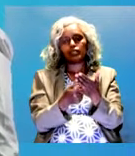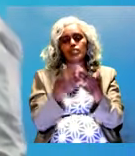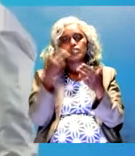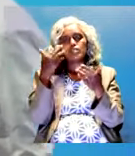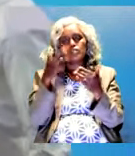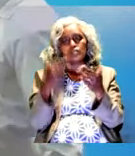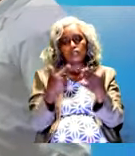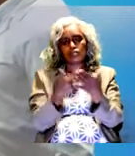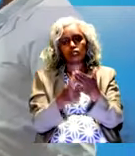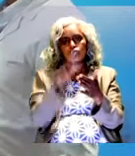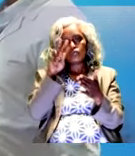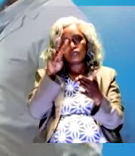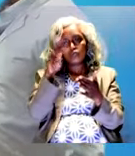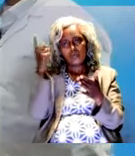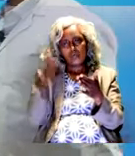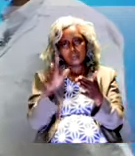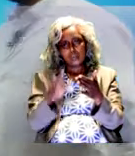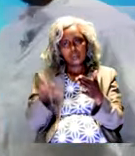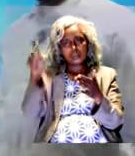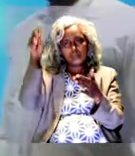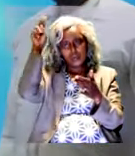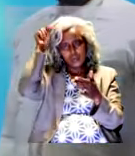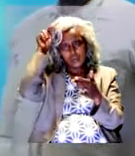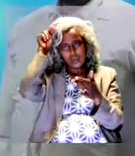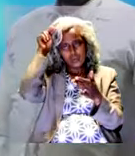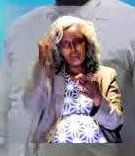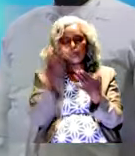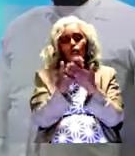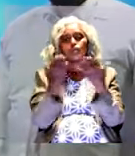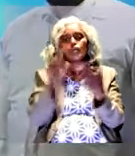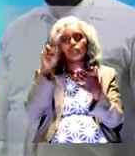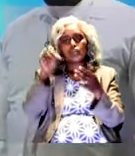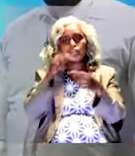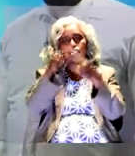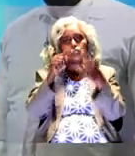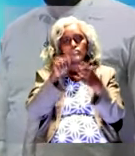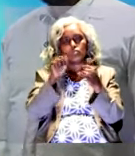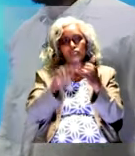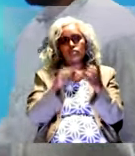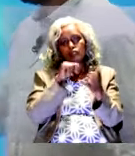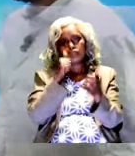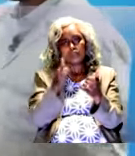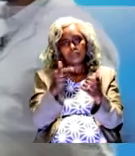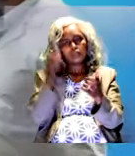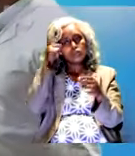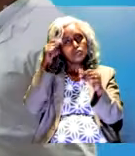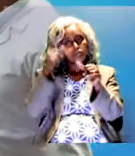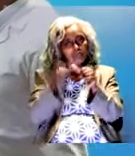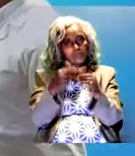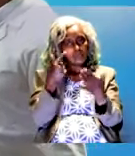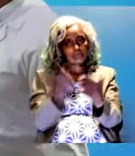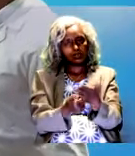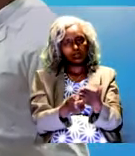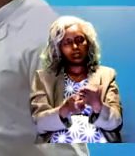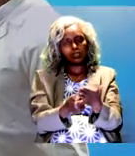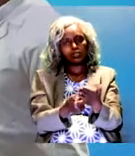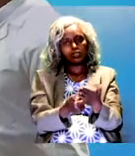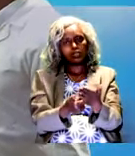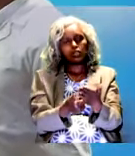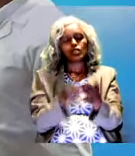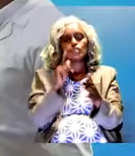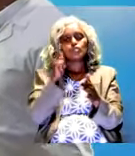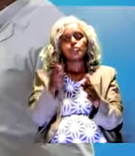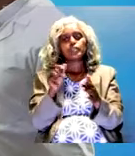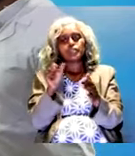the ratio will be this 2 over 3 to the power of n, where n goes to infinity. If you remember this, it's